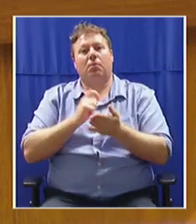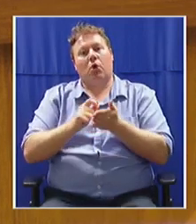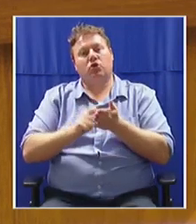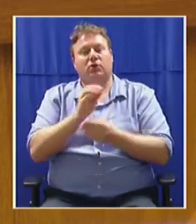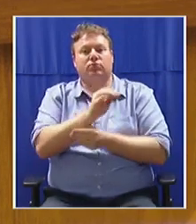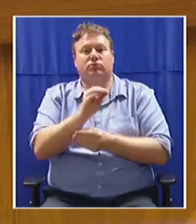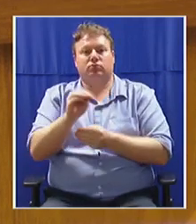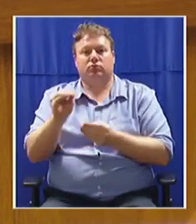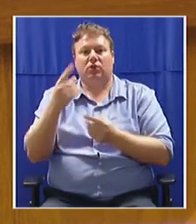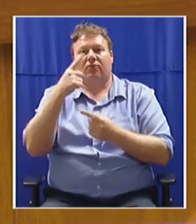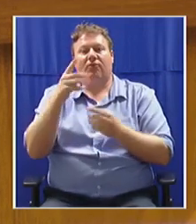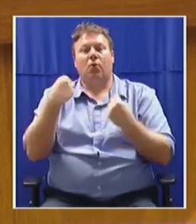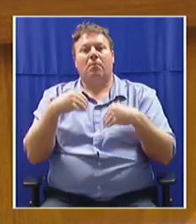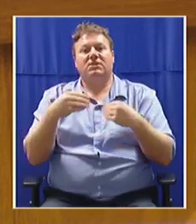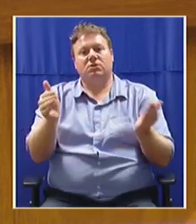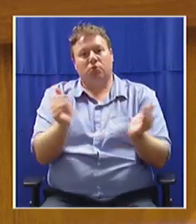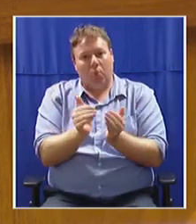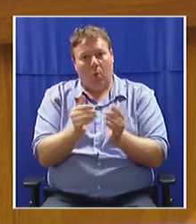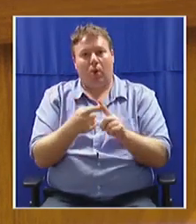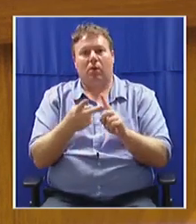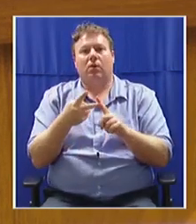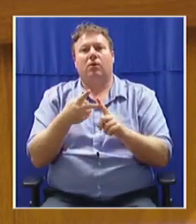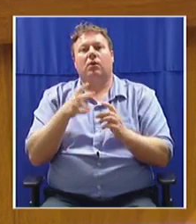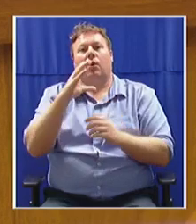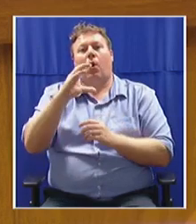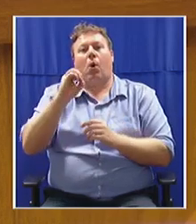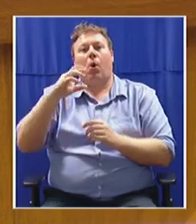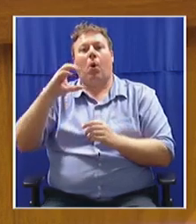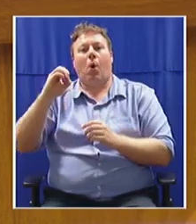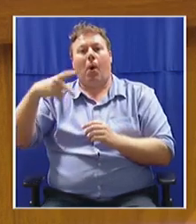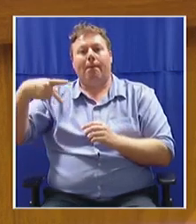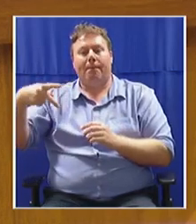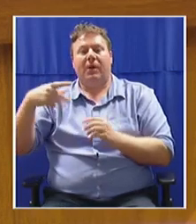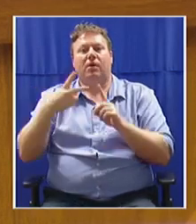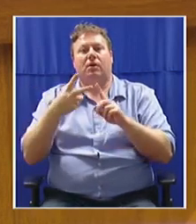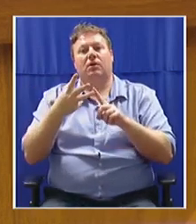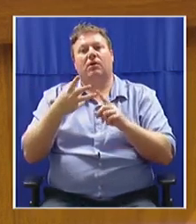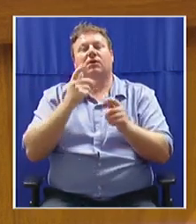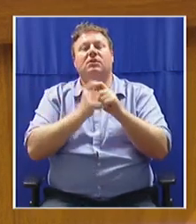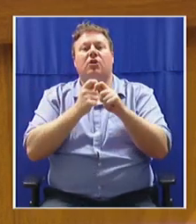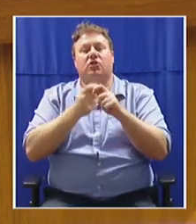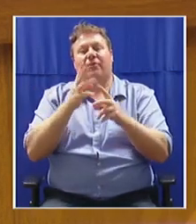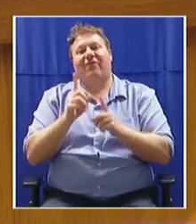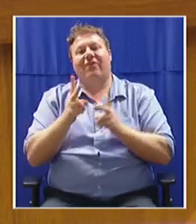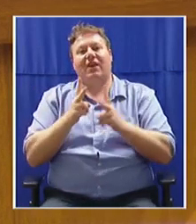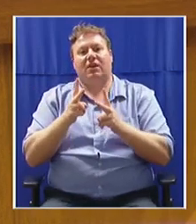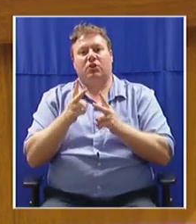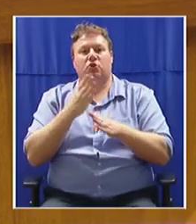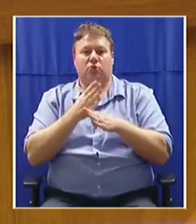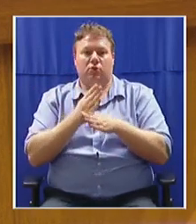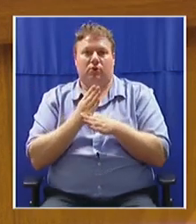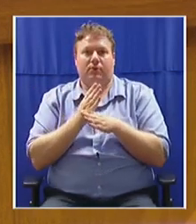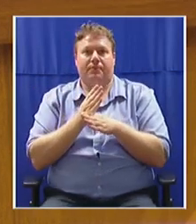businesses, cooperatives, and township and village enterprises to allow for a period